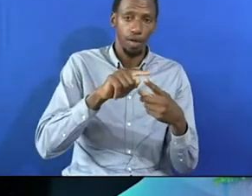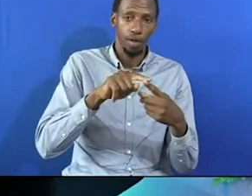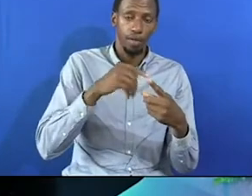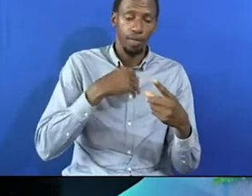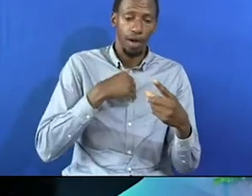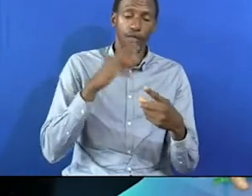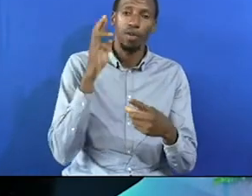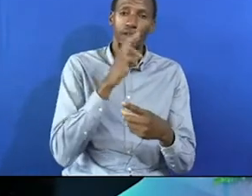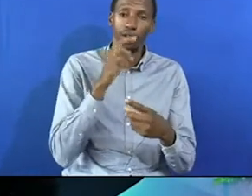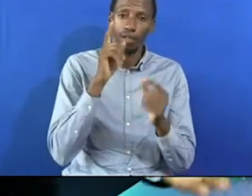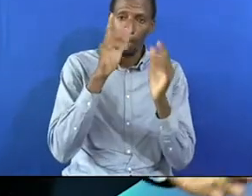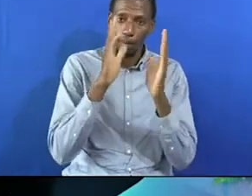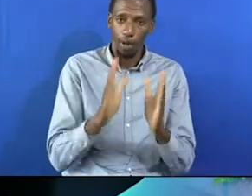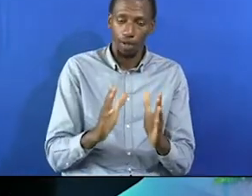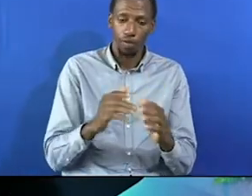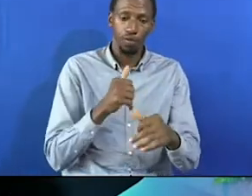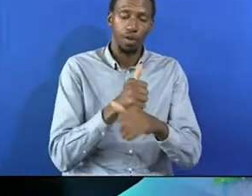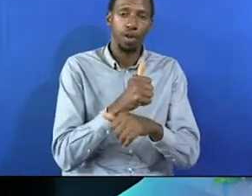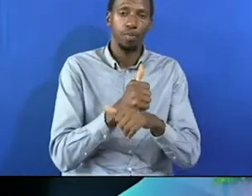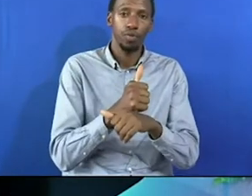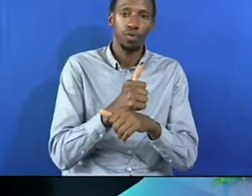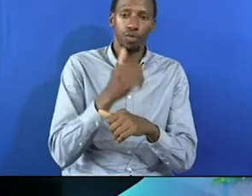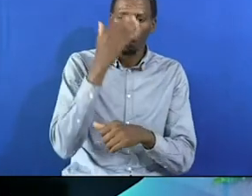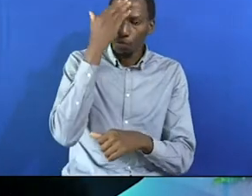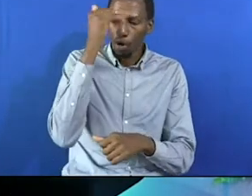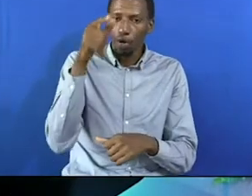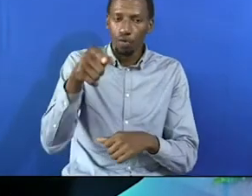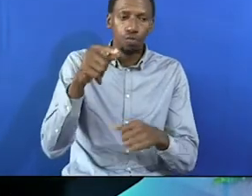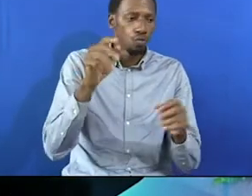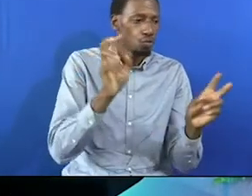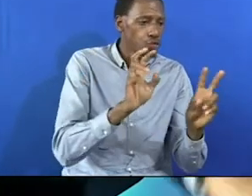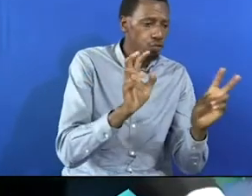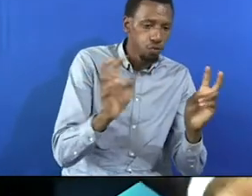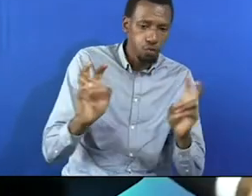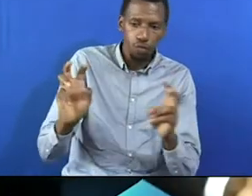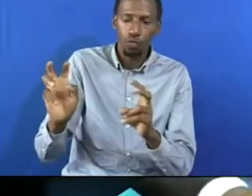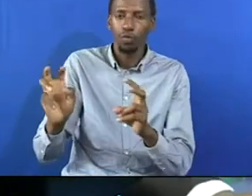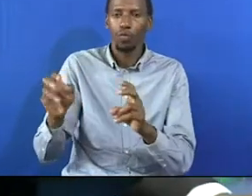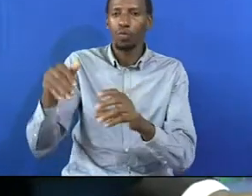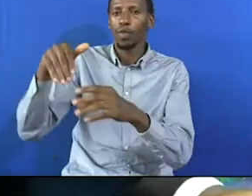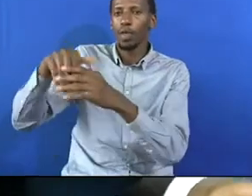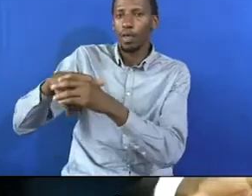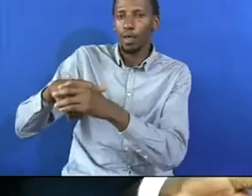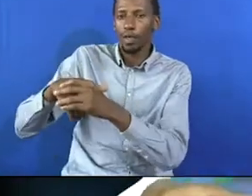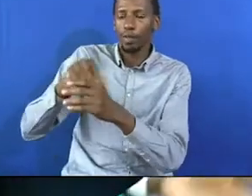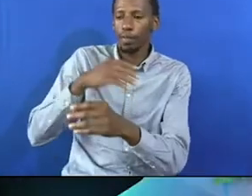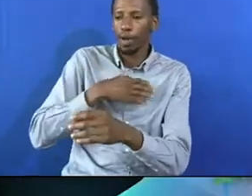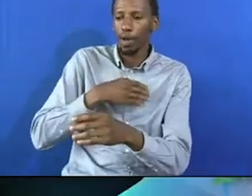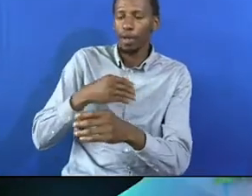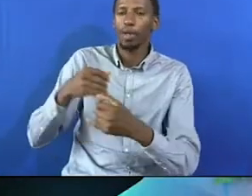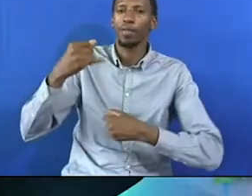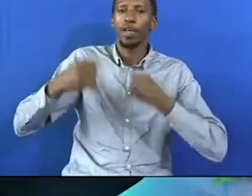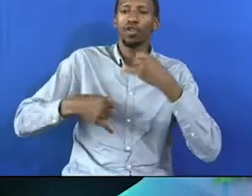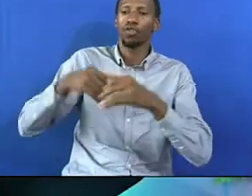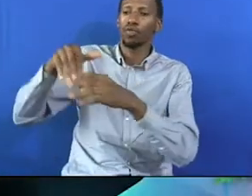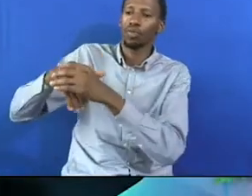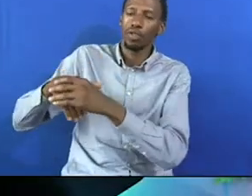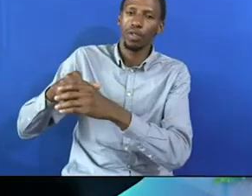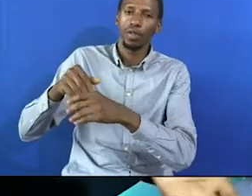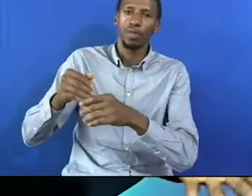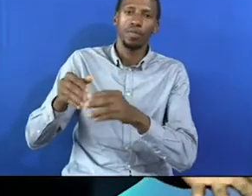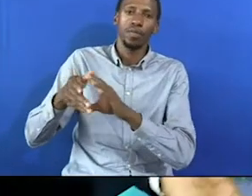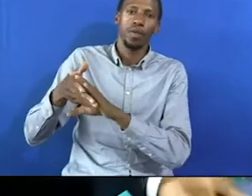being abused because of your adventures in and outside marriage. You leave